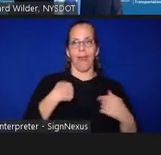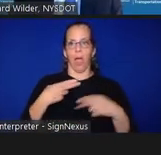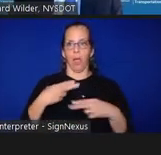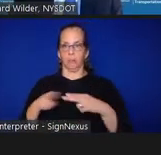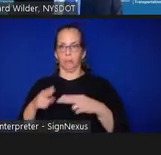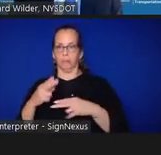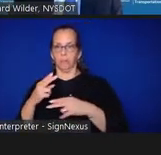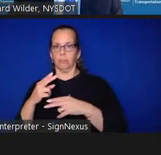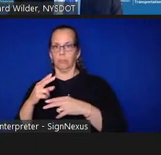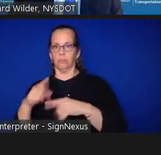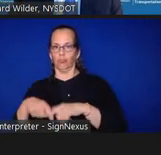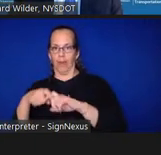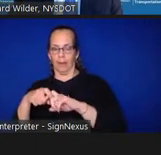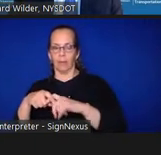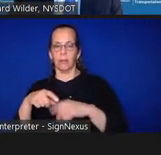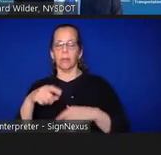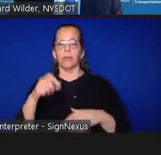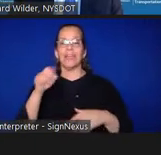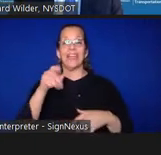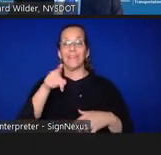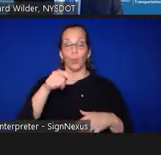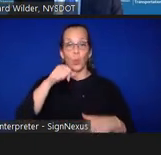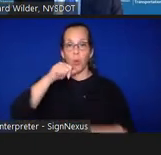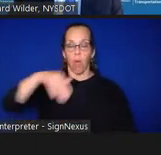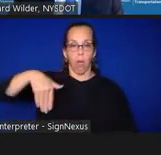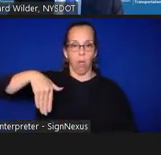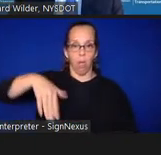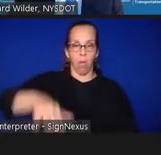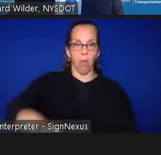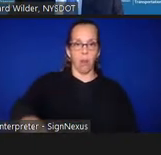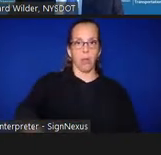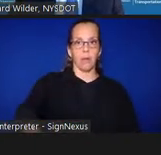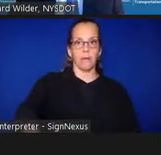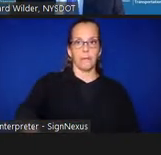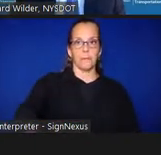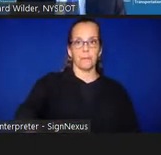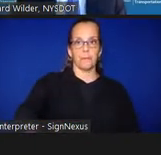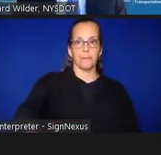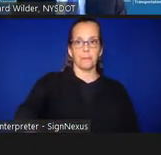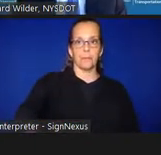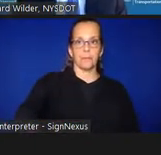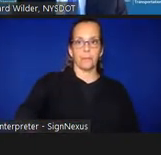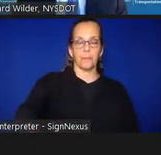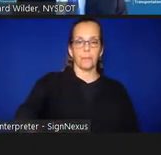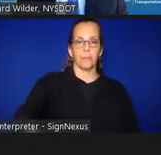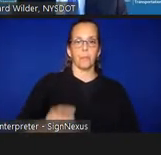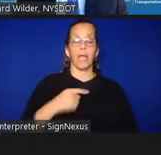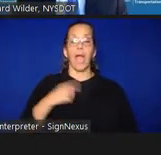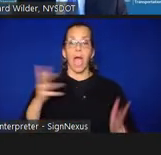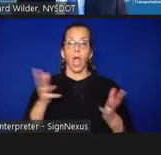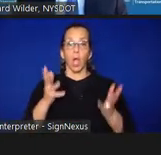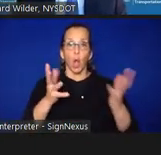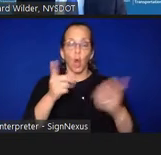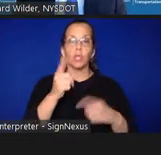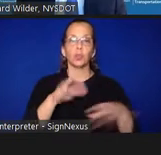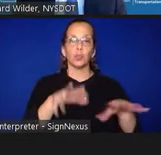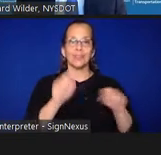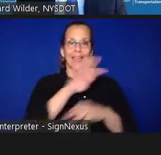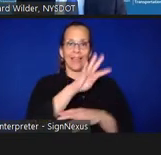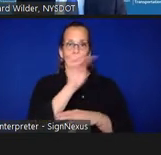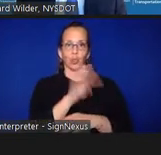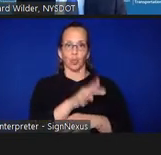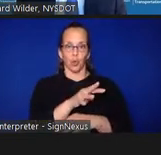for those who did not do so already we encourage you to take our short survey via the Q R code or link currently being